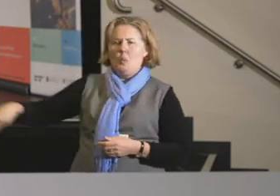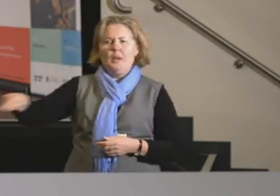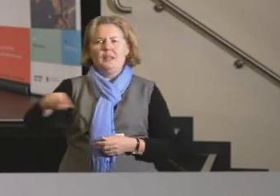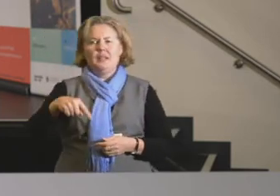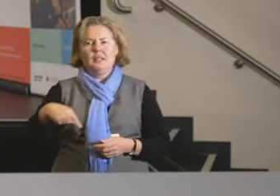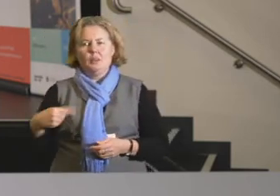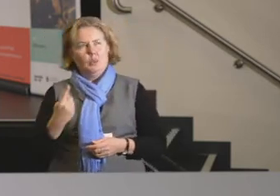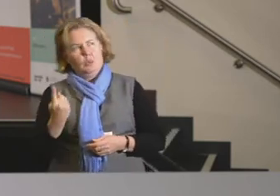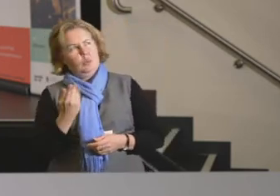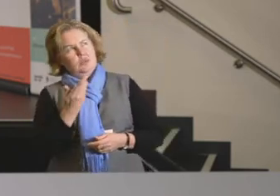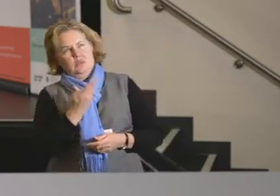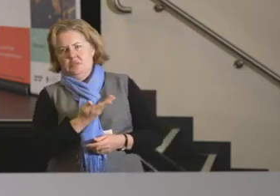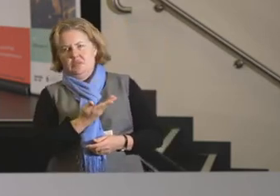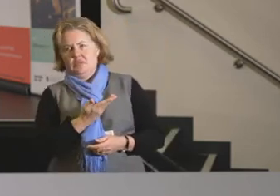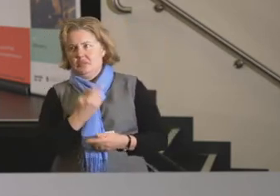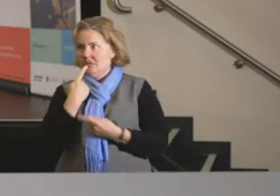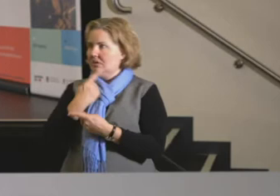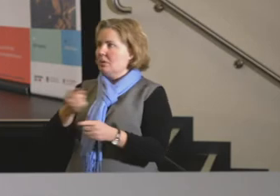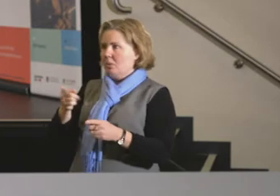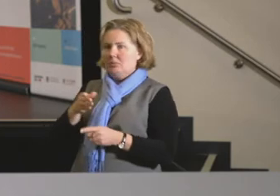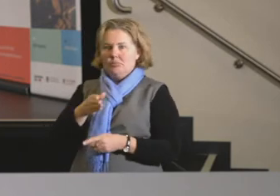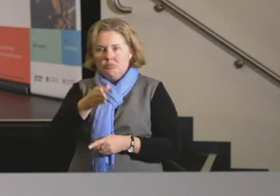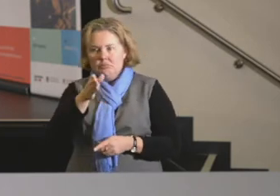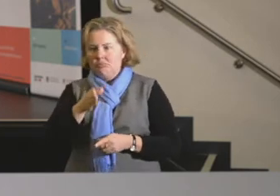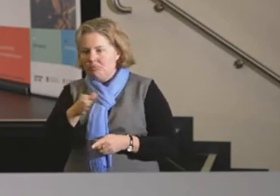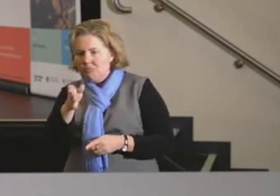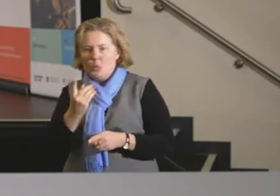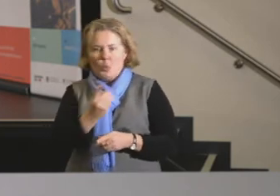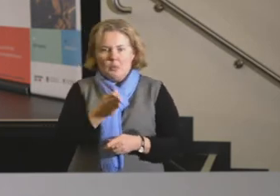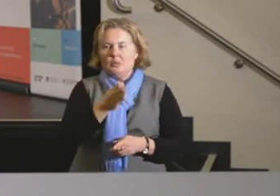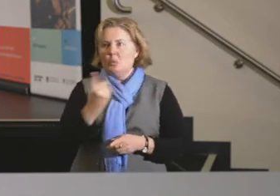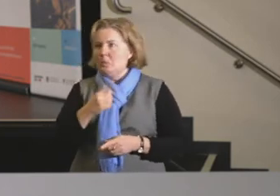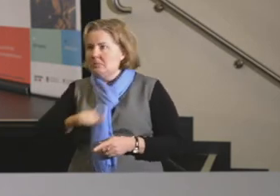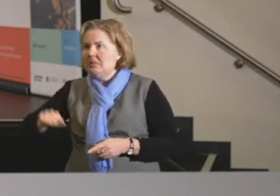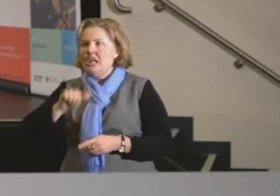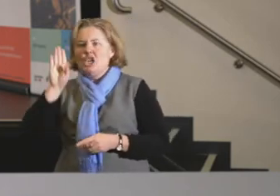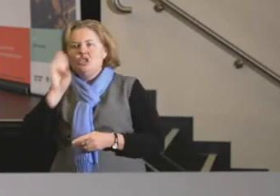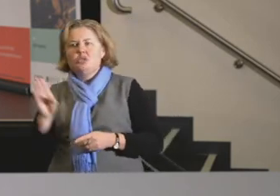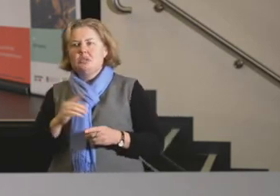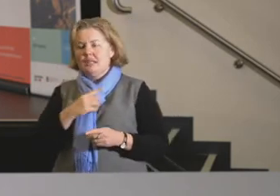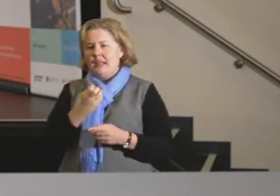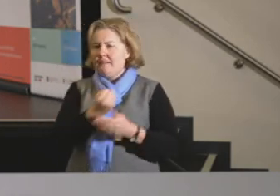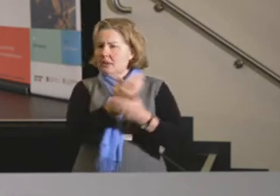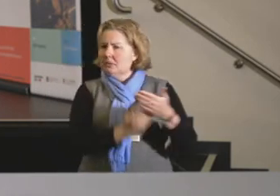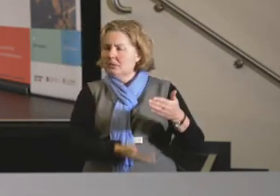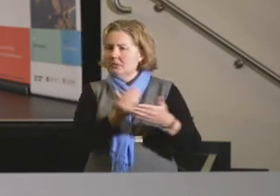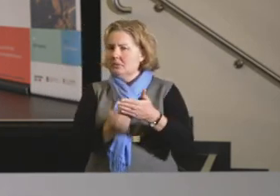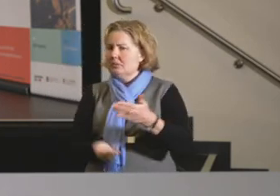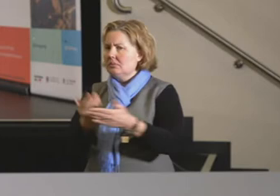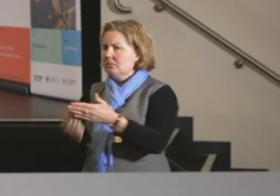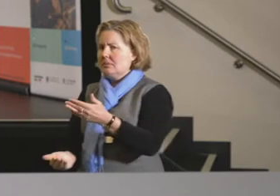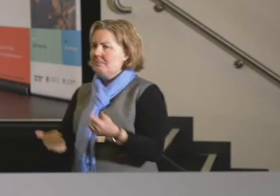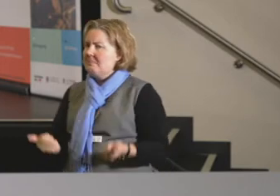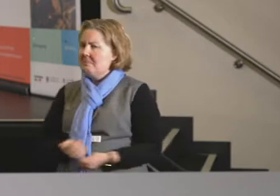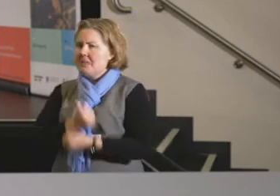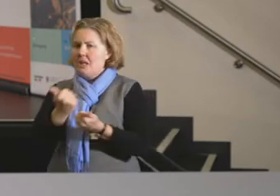to tell us who we are? Or there are multiple narratives, not just about who we are,